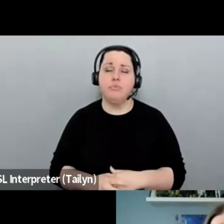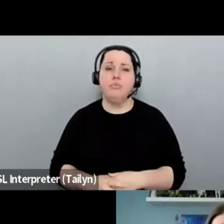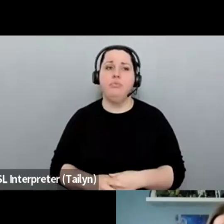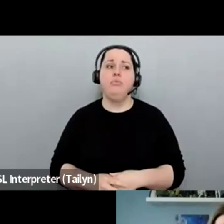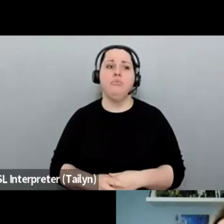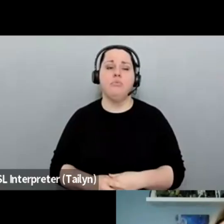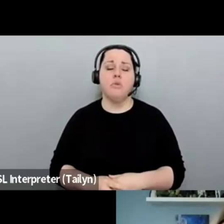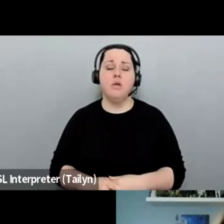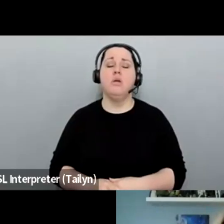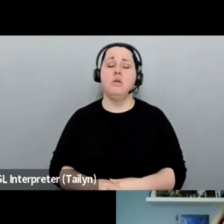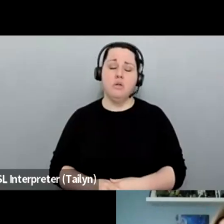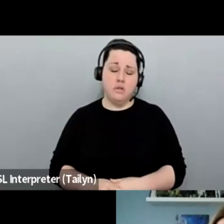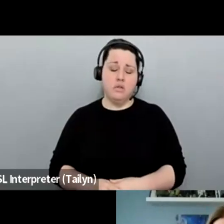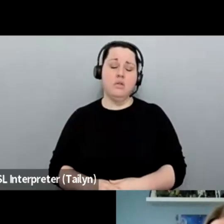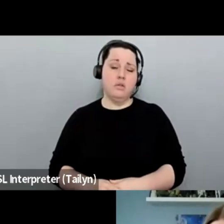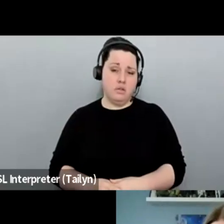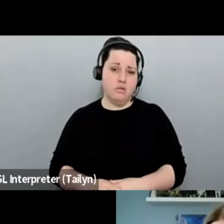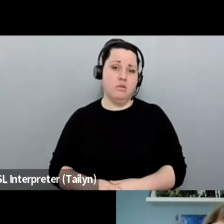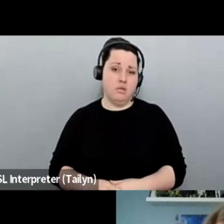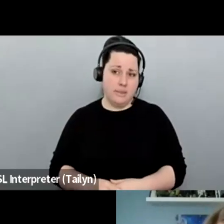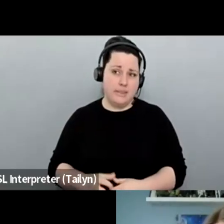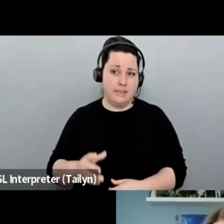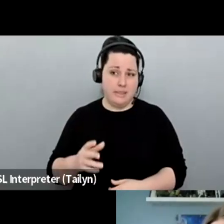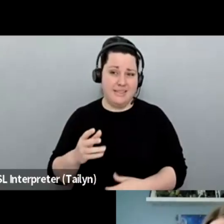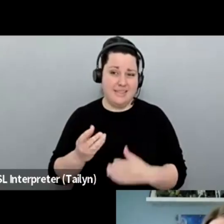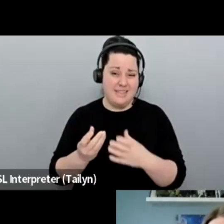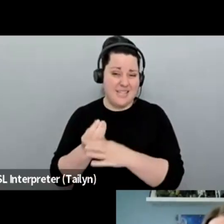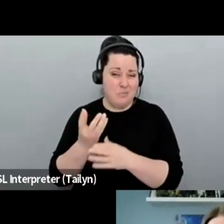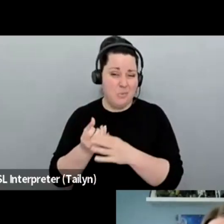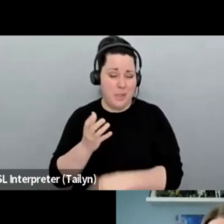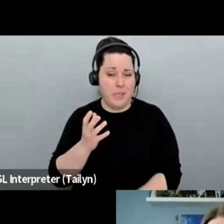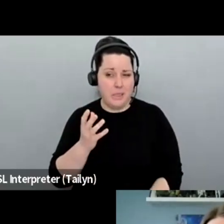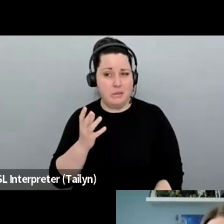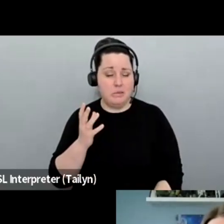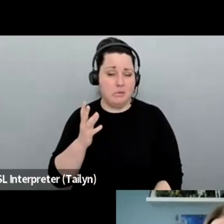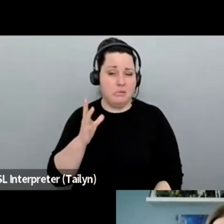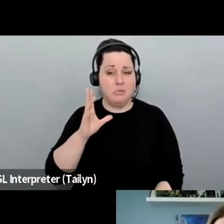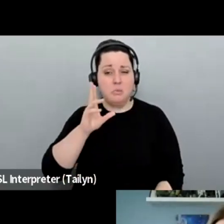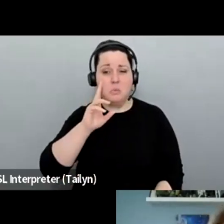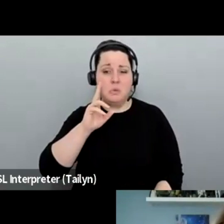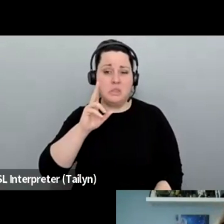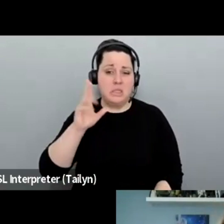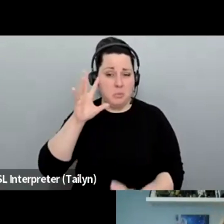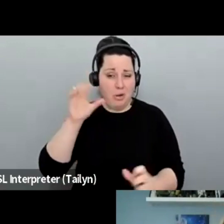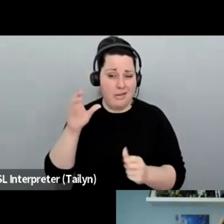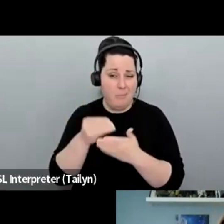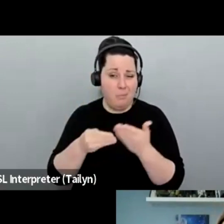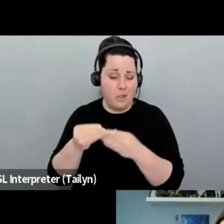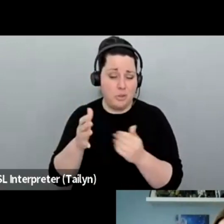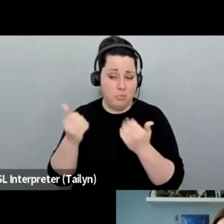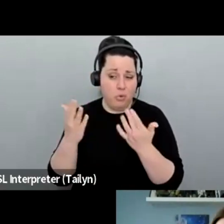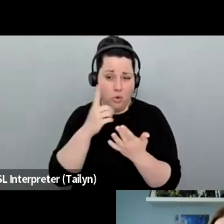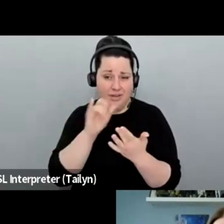I think we'll see probably in spring sometime what the president's budget proposal looks